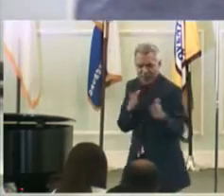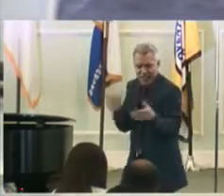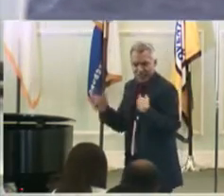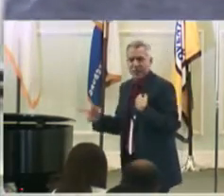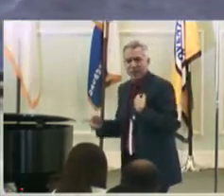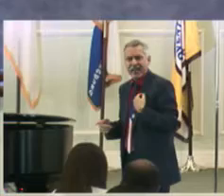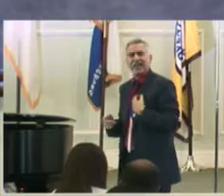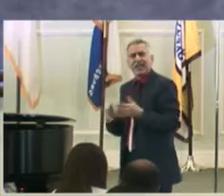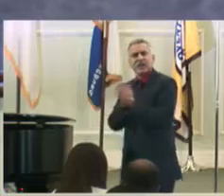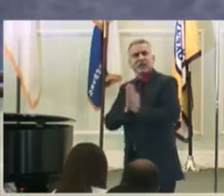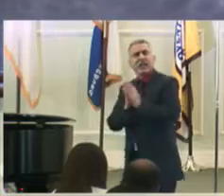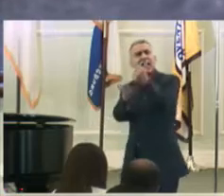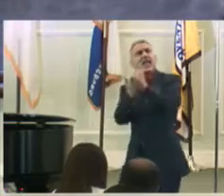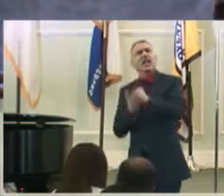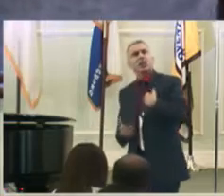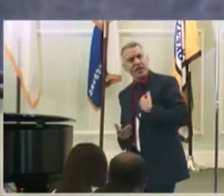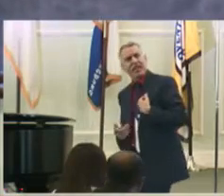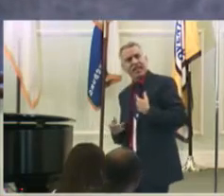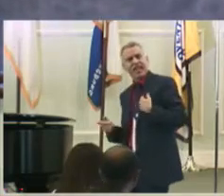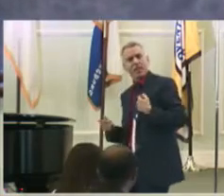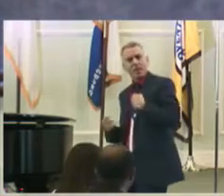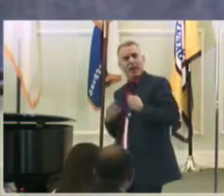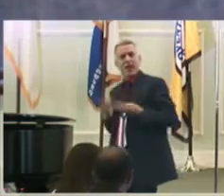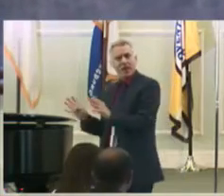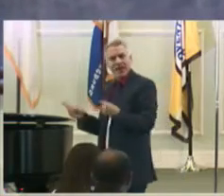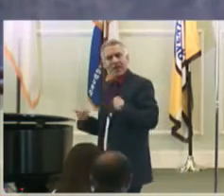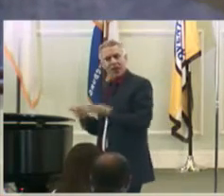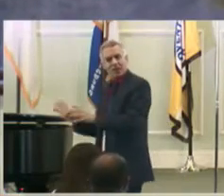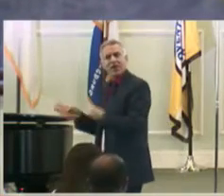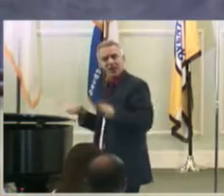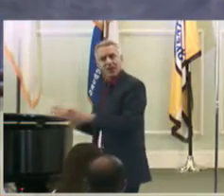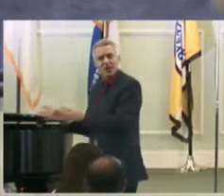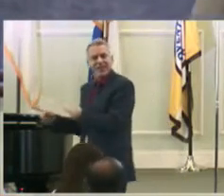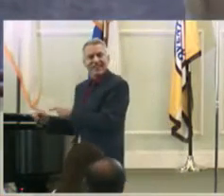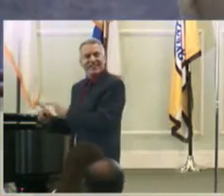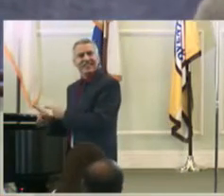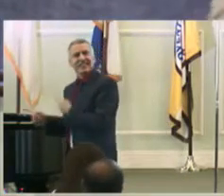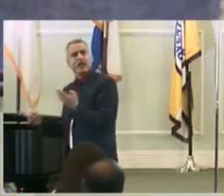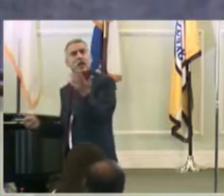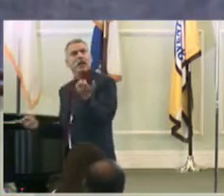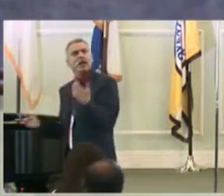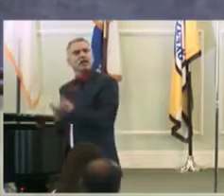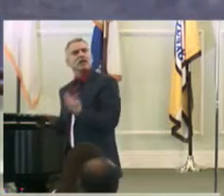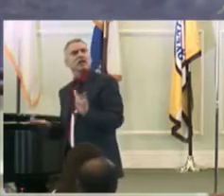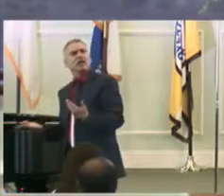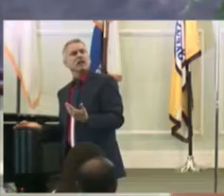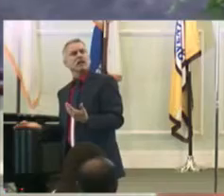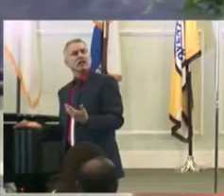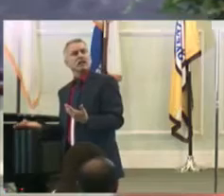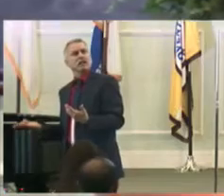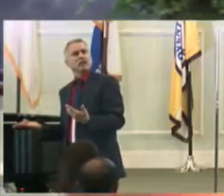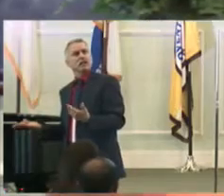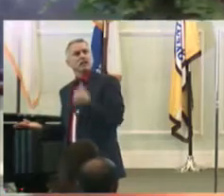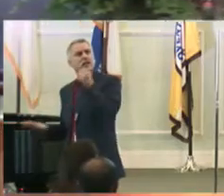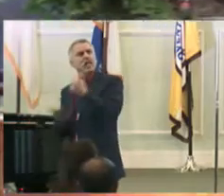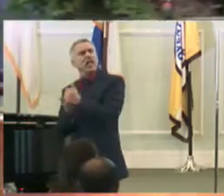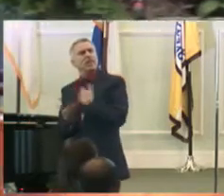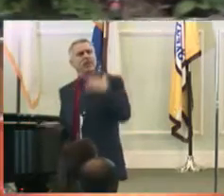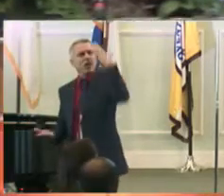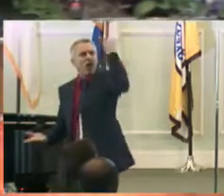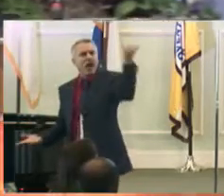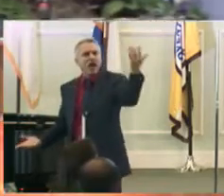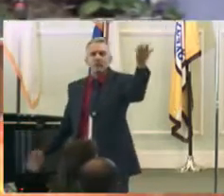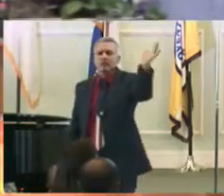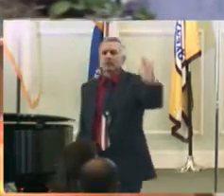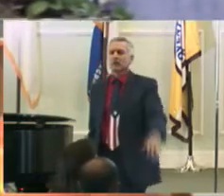time and relationship and prayer, and the Bible says there's safety in a multitude of counselors among you. Something somebody says gets